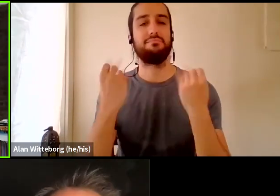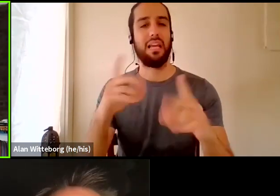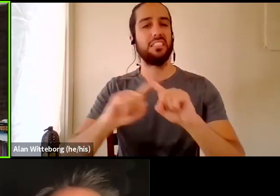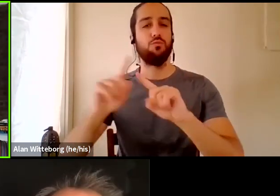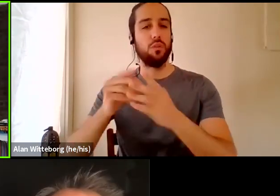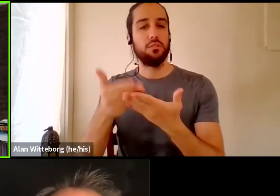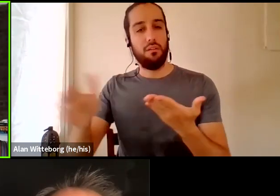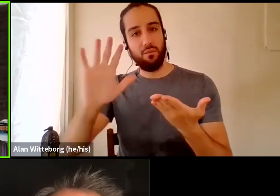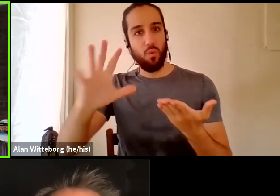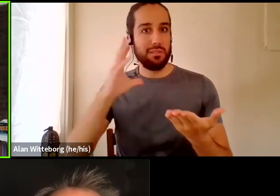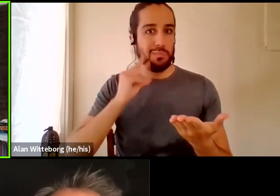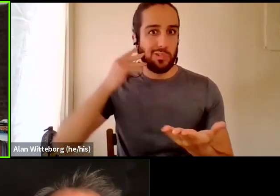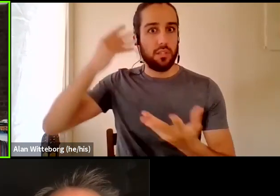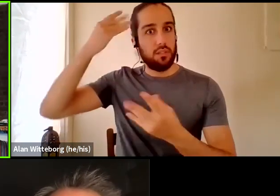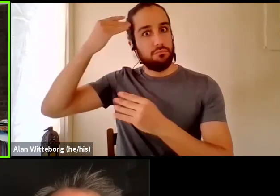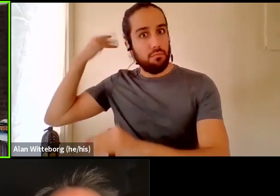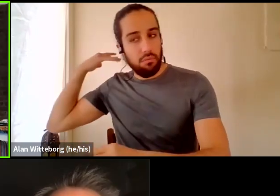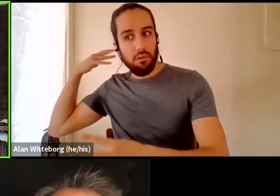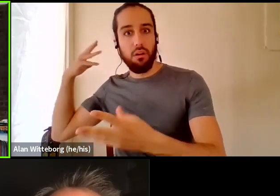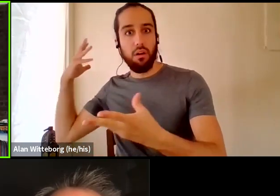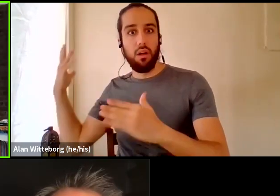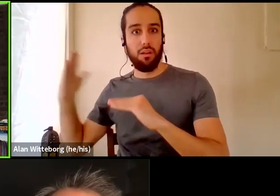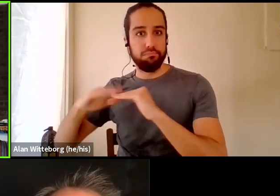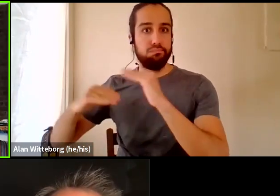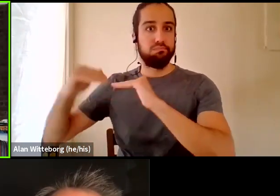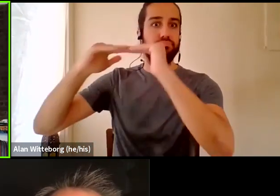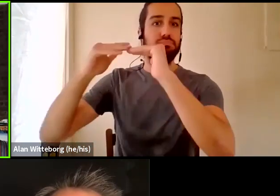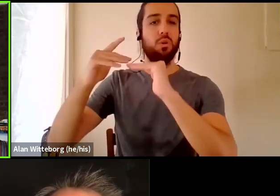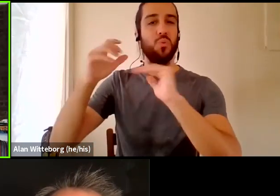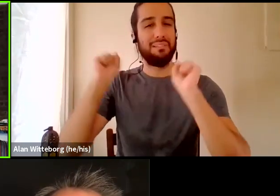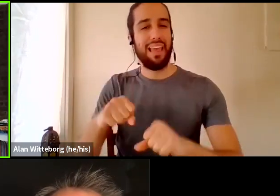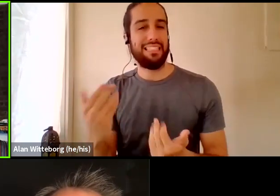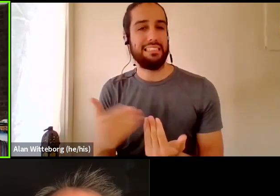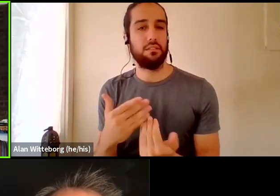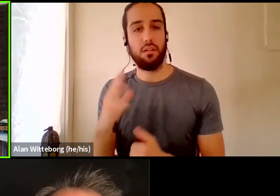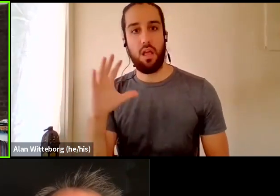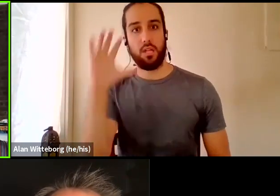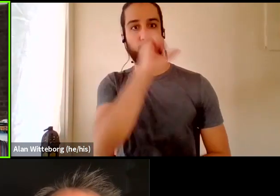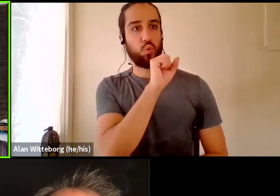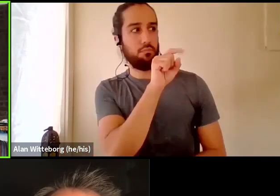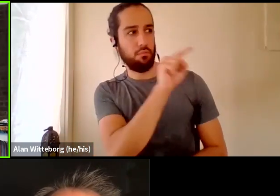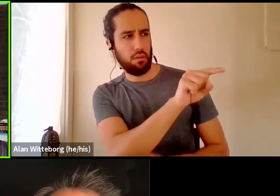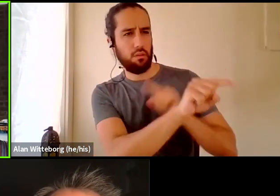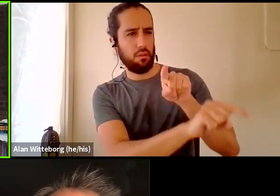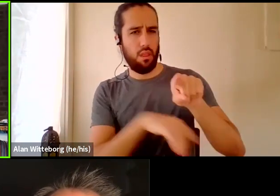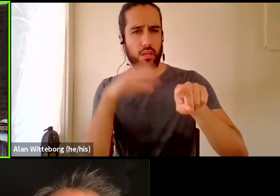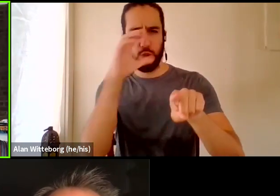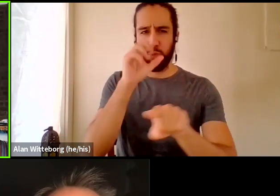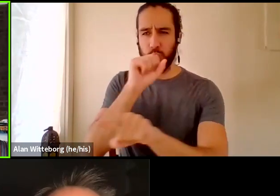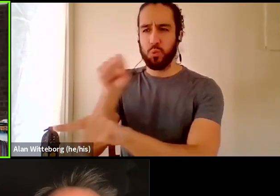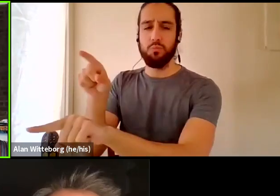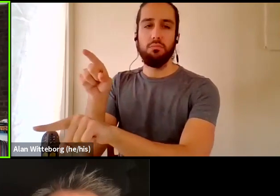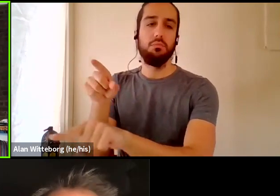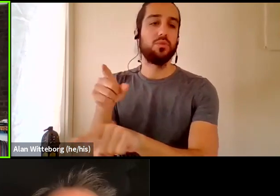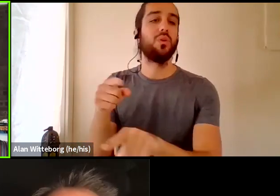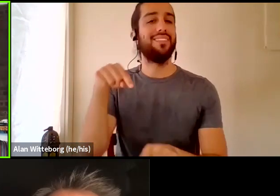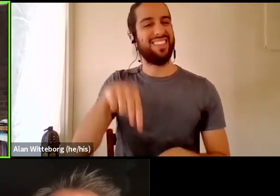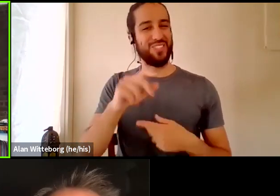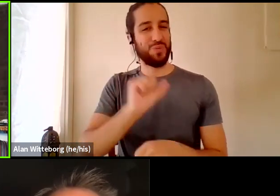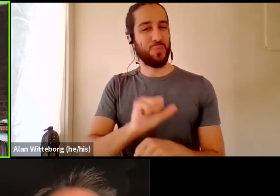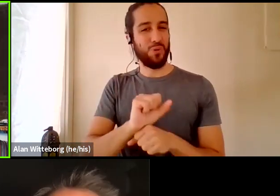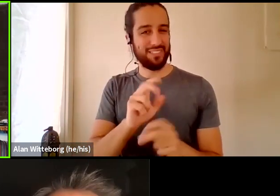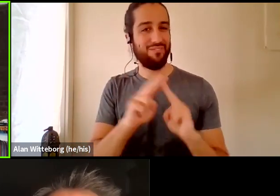into it and make assumptions about people, which is why this work is humbling to the ego, because you have to